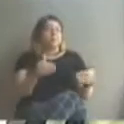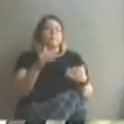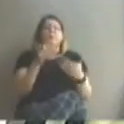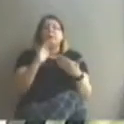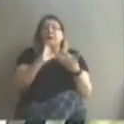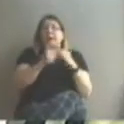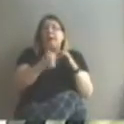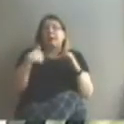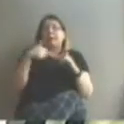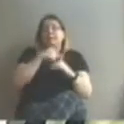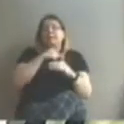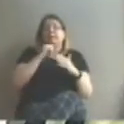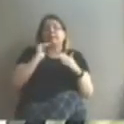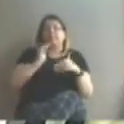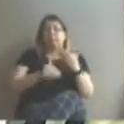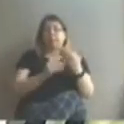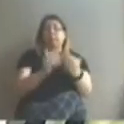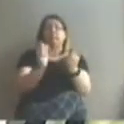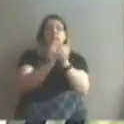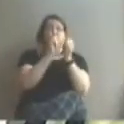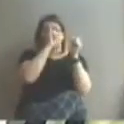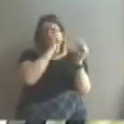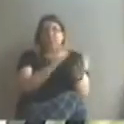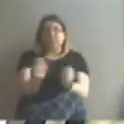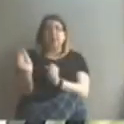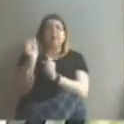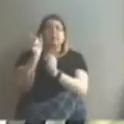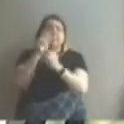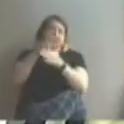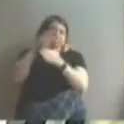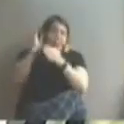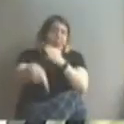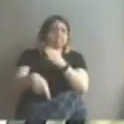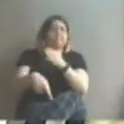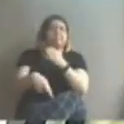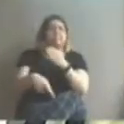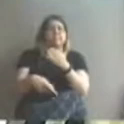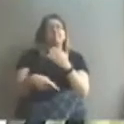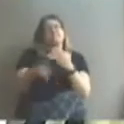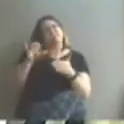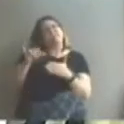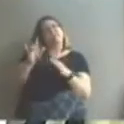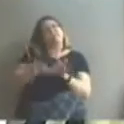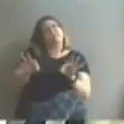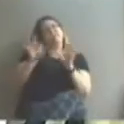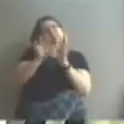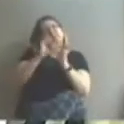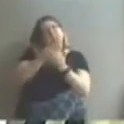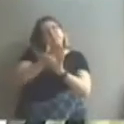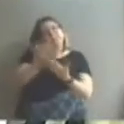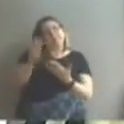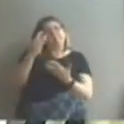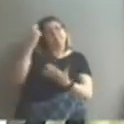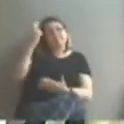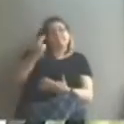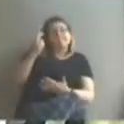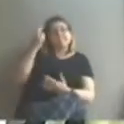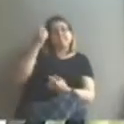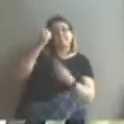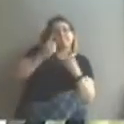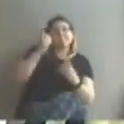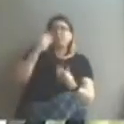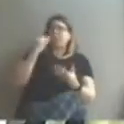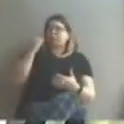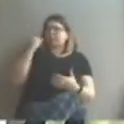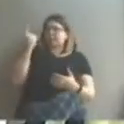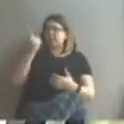with strategy towards getting the work done. So those were the key factors here. I don't know if there's something specific to